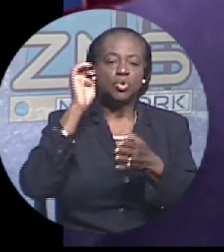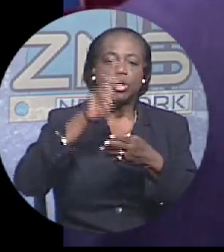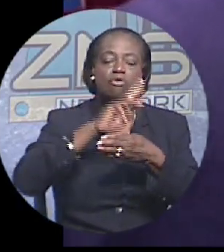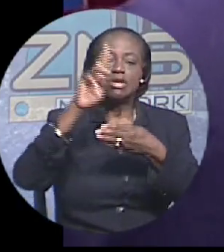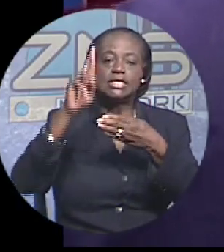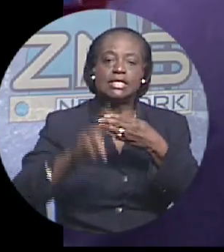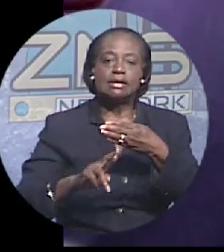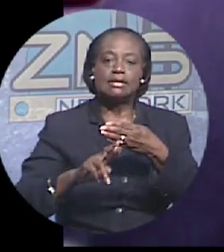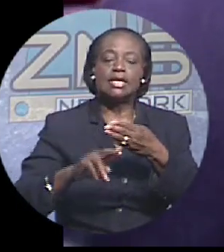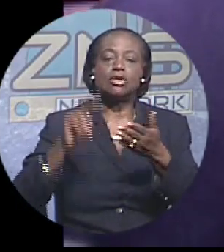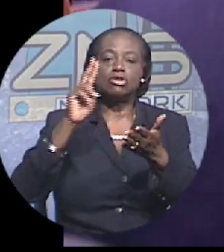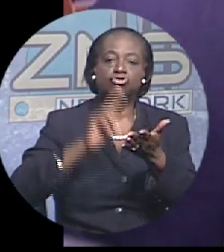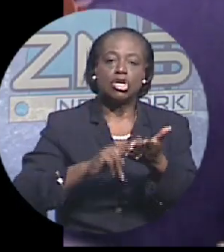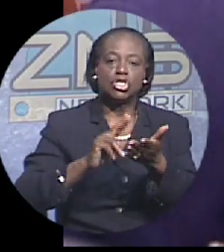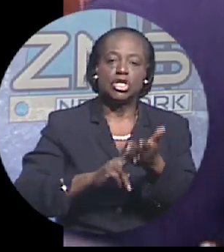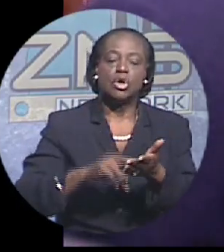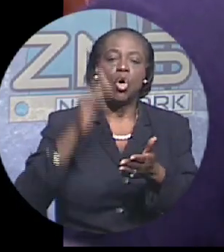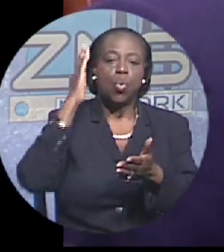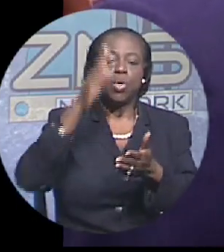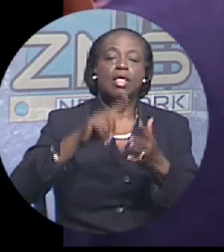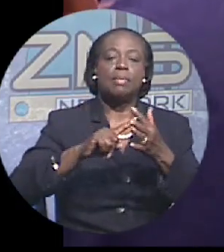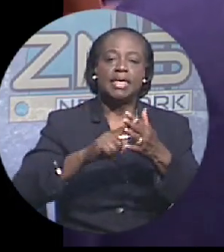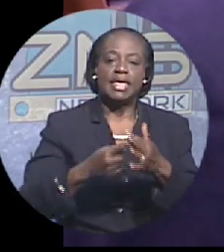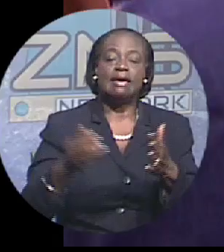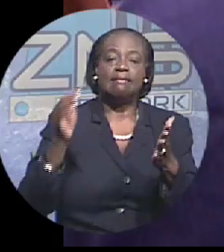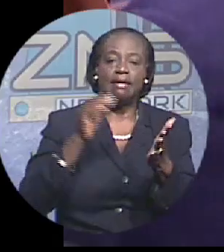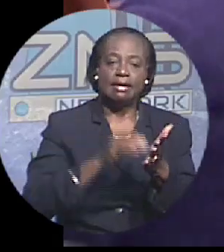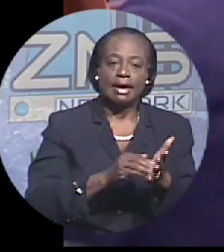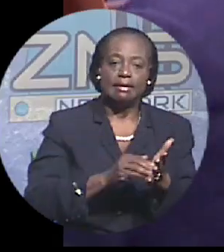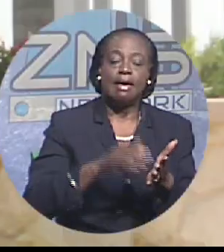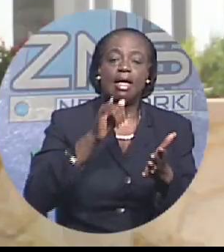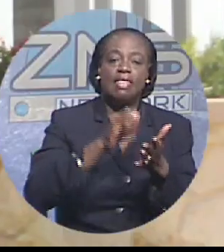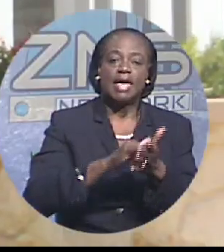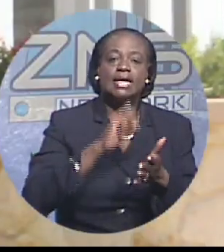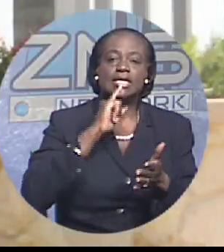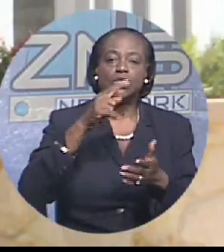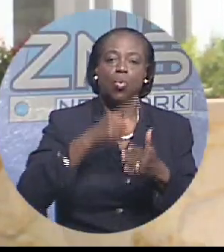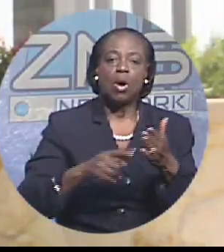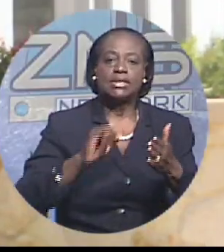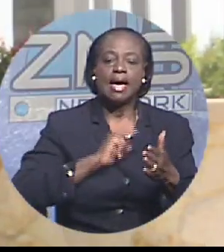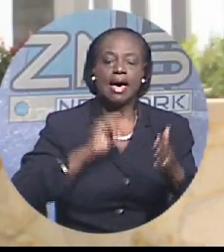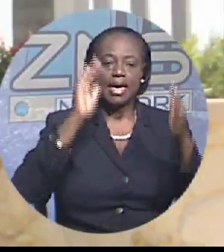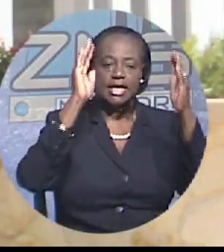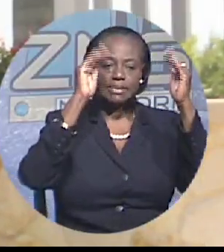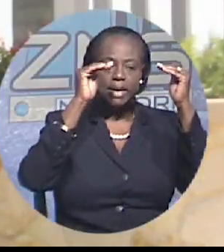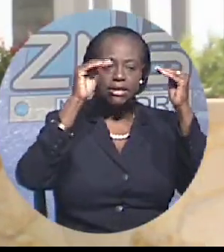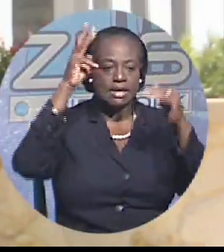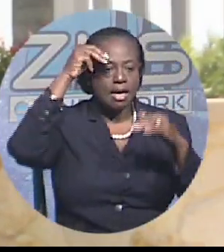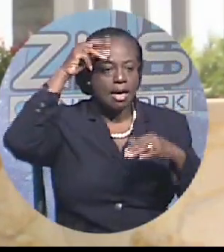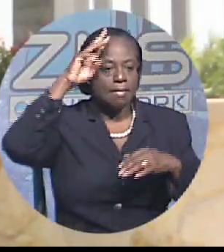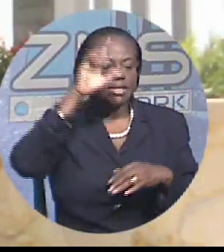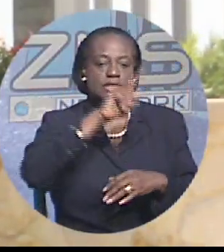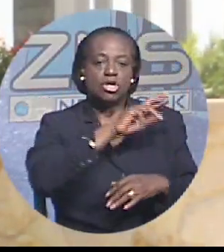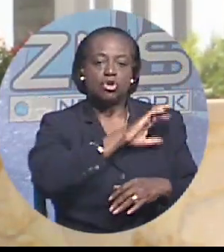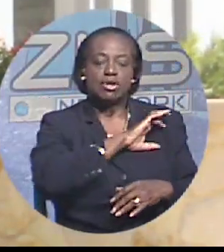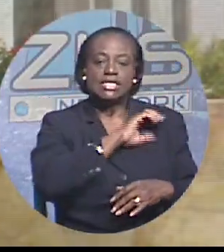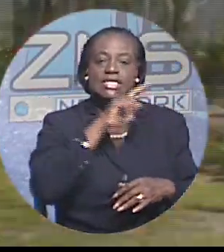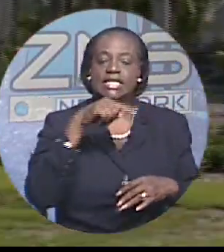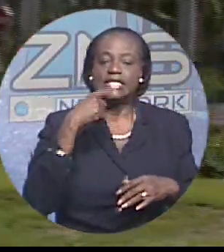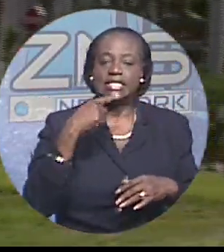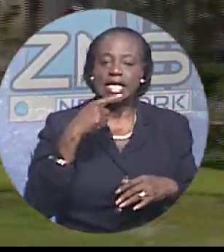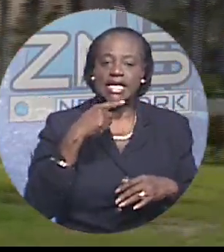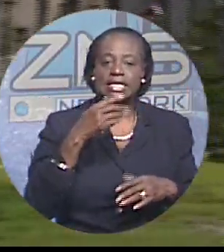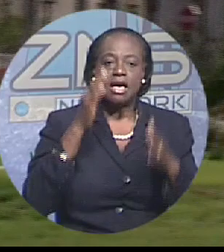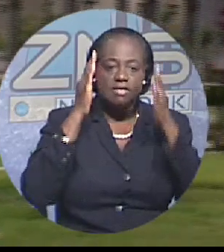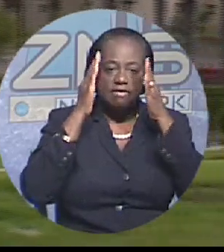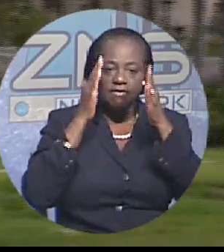being resumed. That is what I expect. Mr. Christie says the focus continues to be the well-being